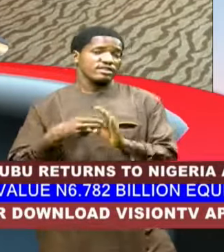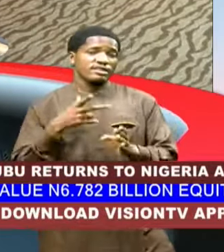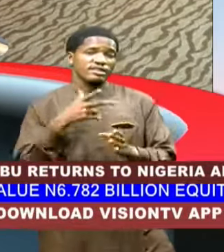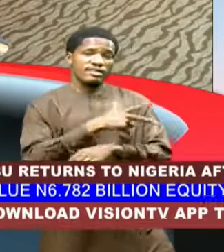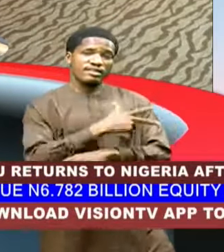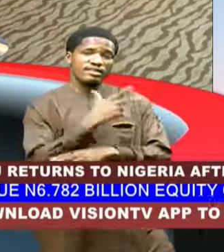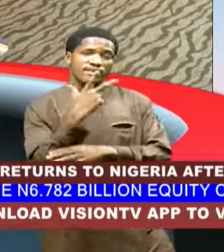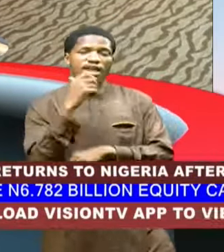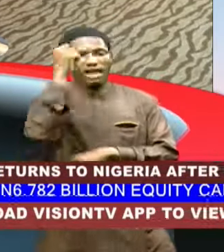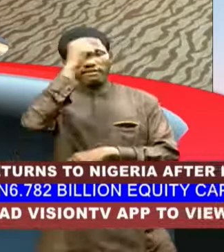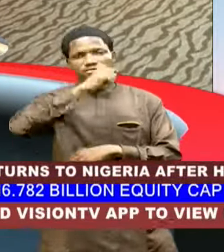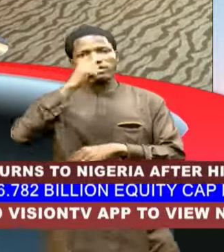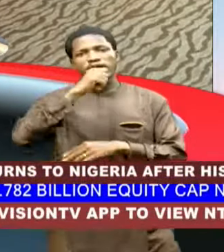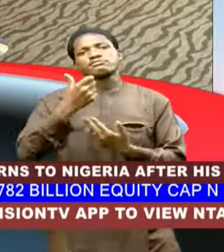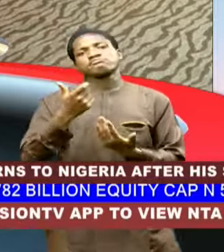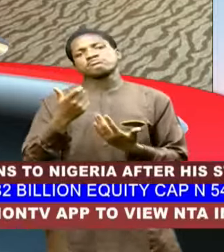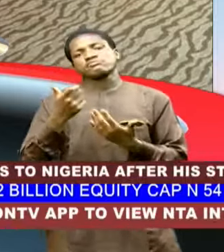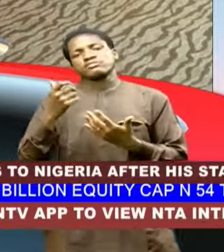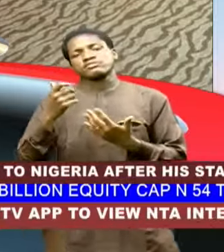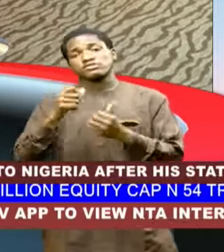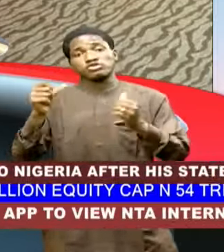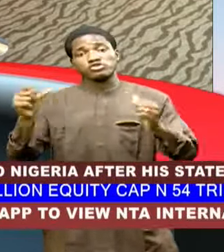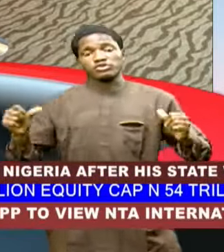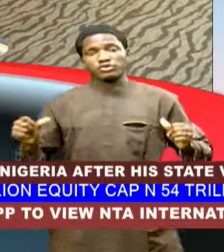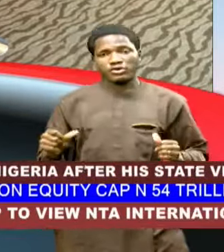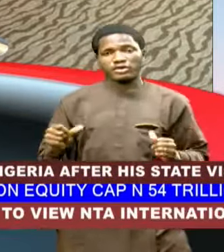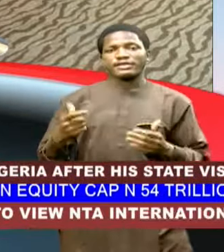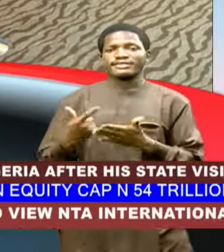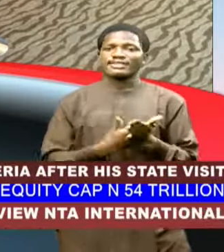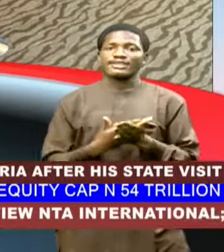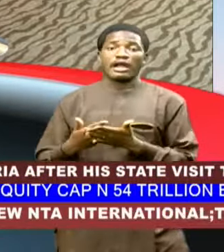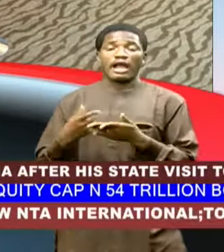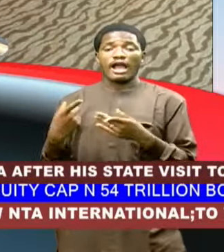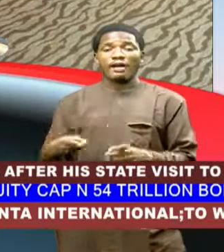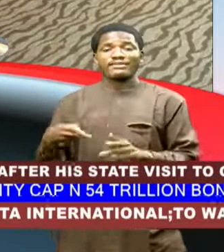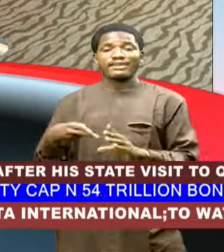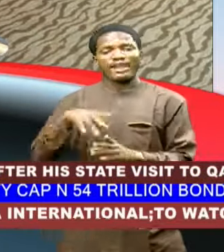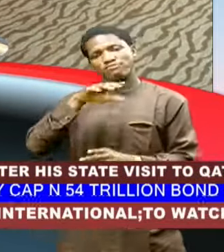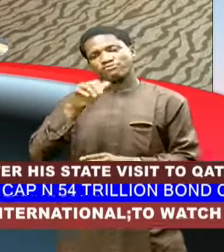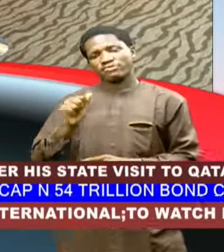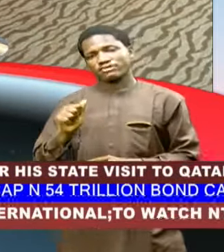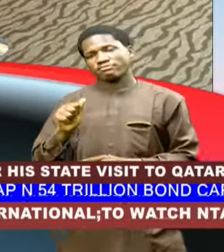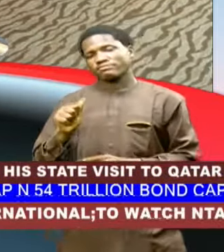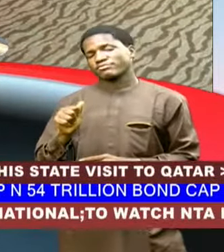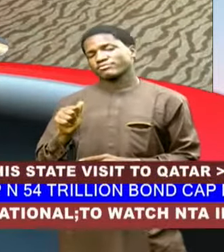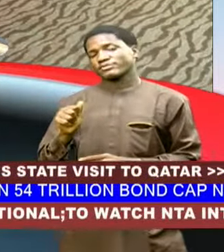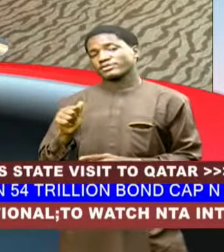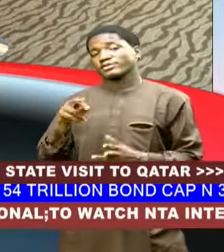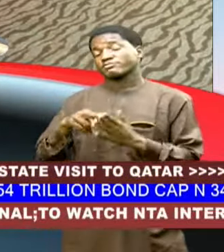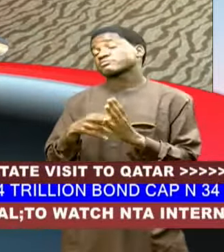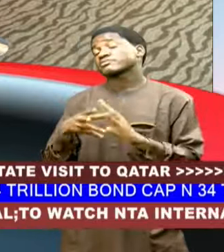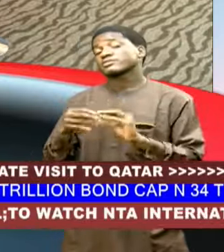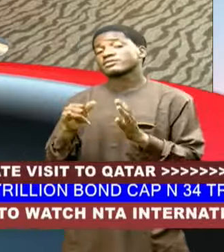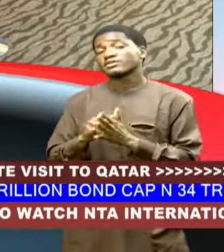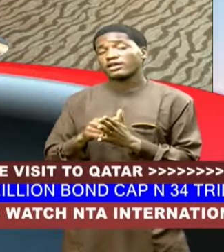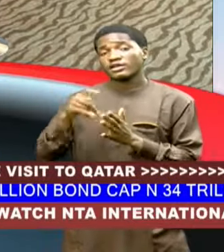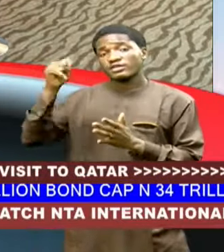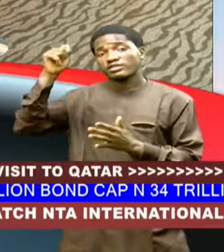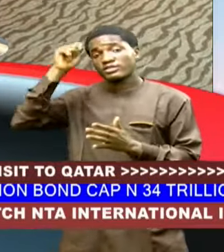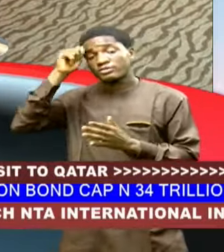on the summit of the future holding in Abuja. Chukwunonso Nwabweze reports that President Bola Tinubu's message to